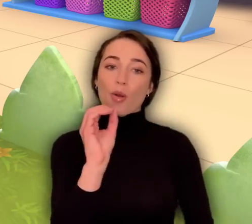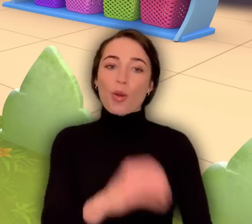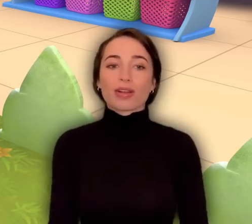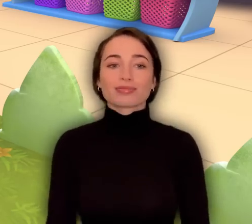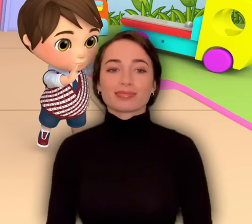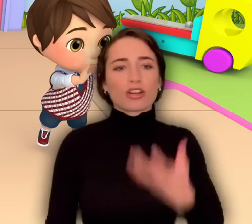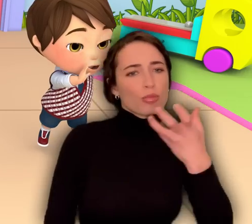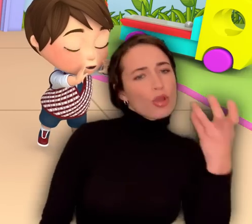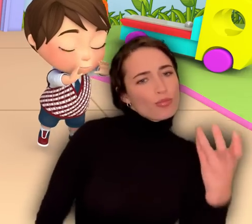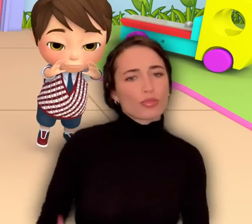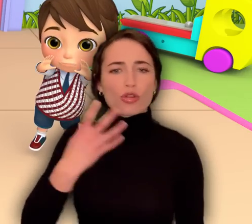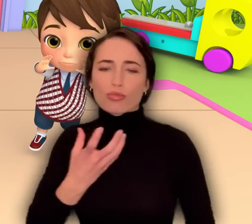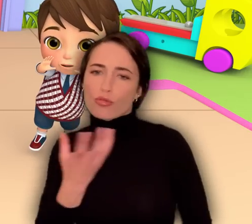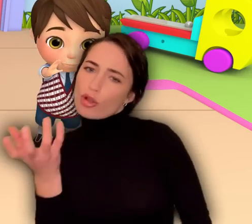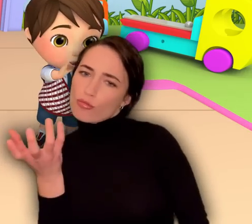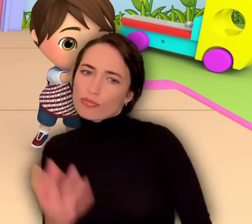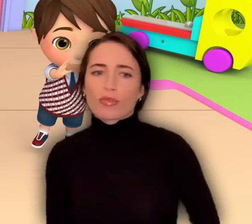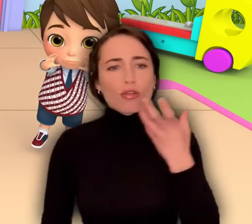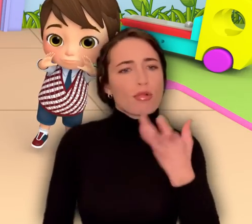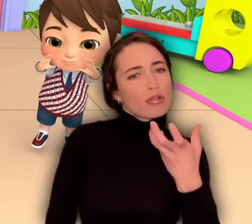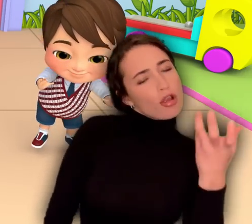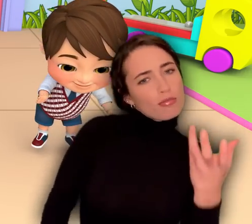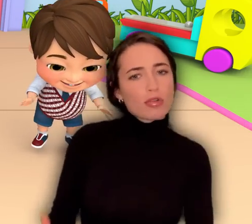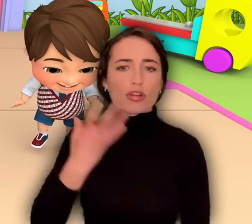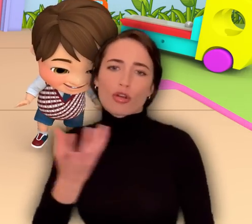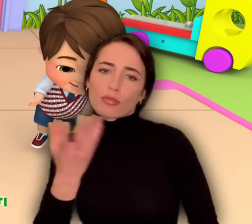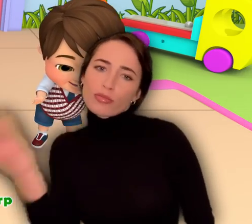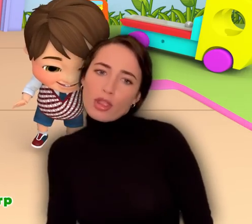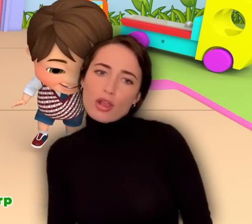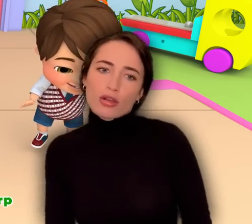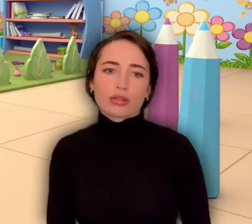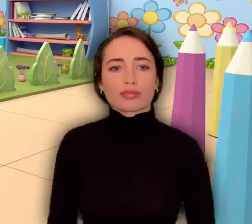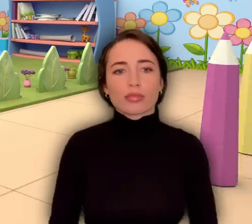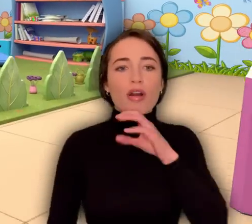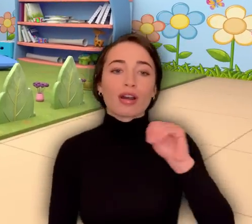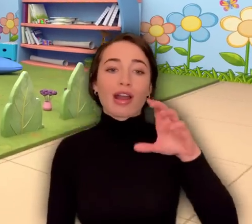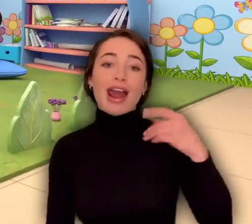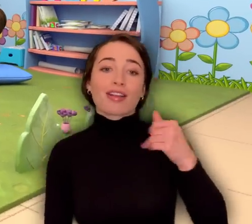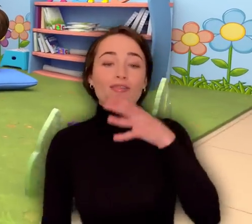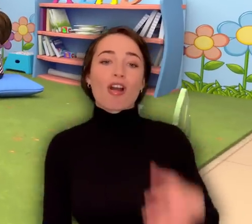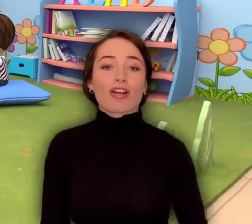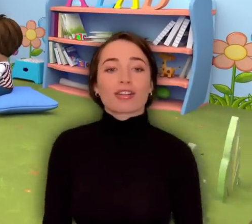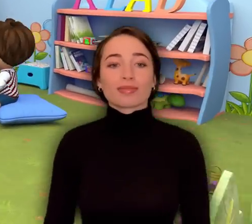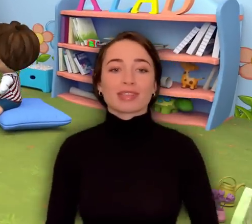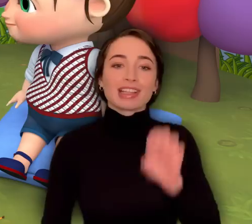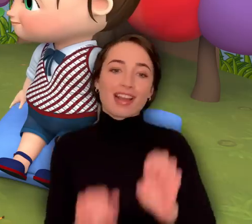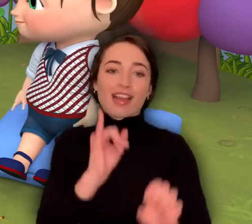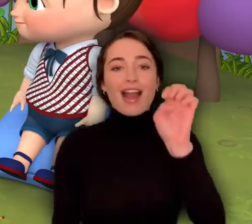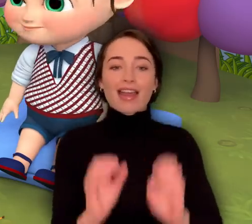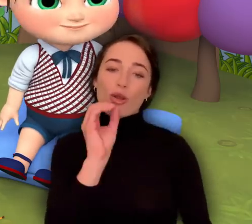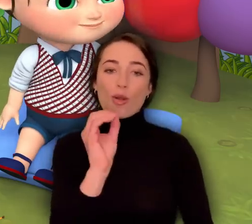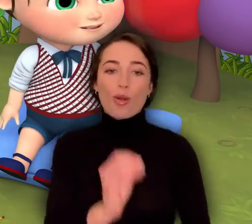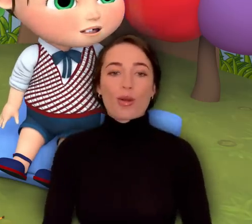e-i-e-i-o with a Nerf Nerf here and a Nerf Nerf bear here Old MacDonald had a farm